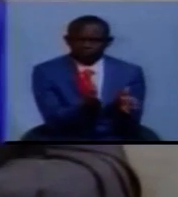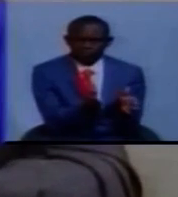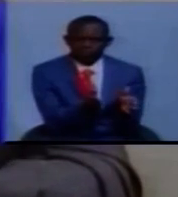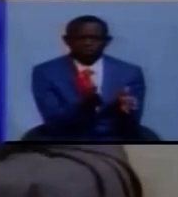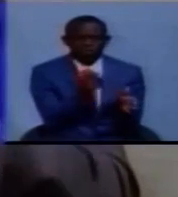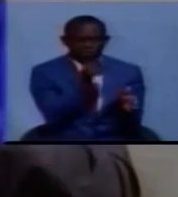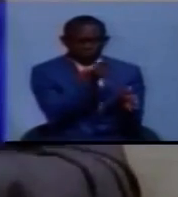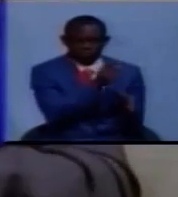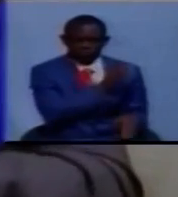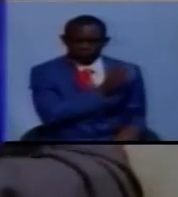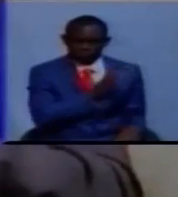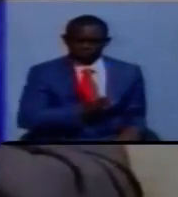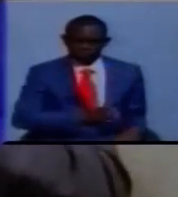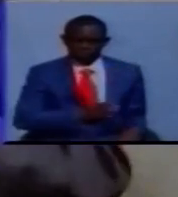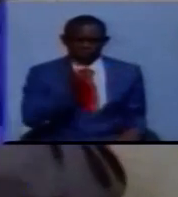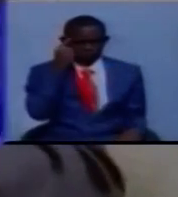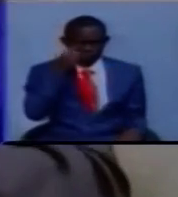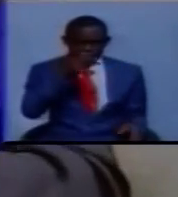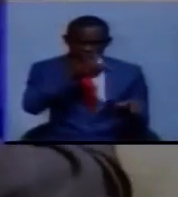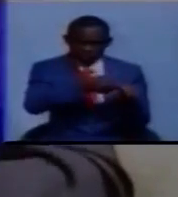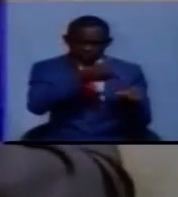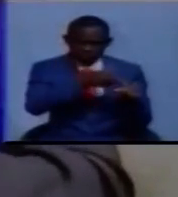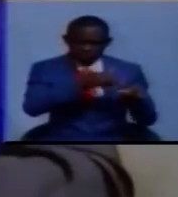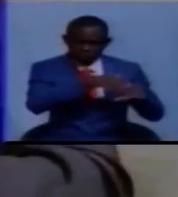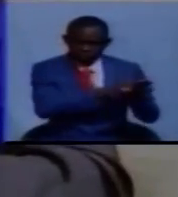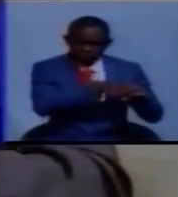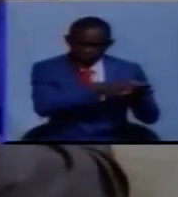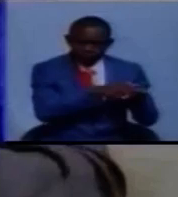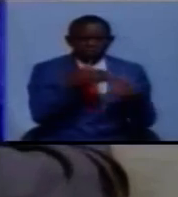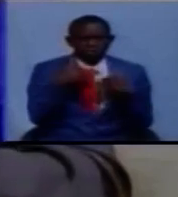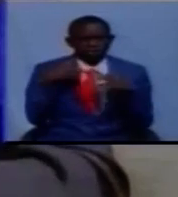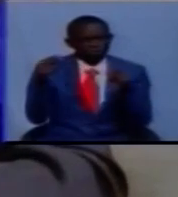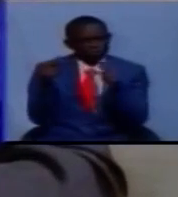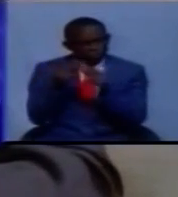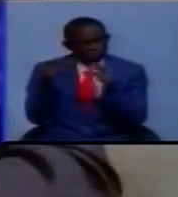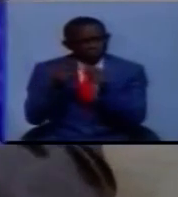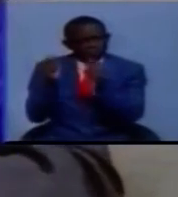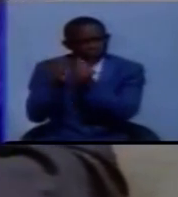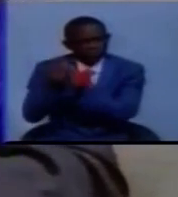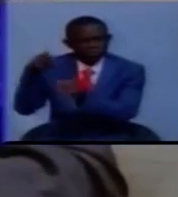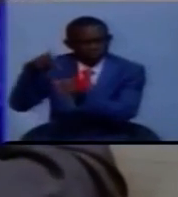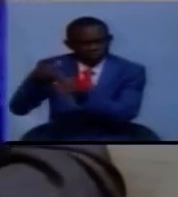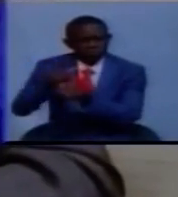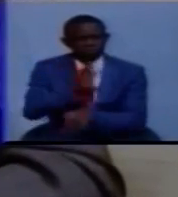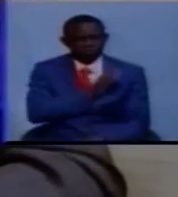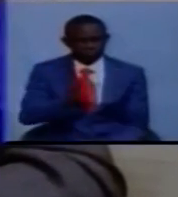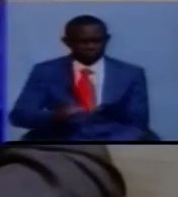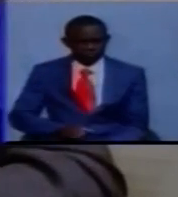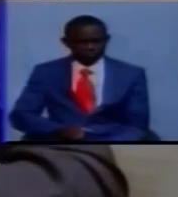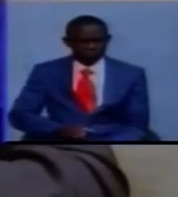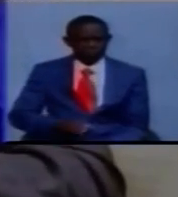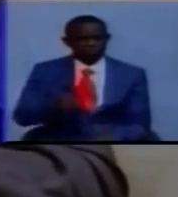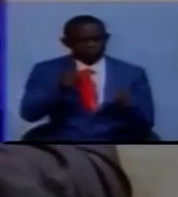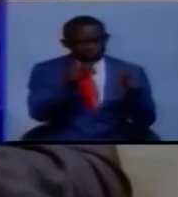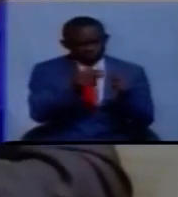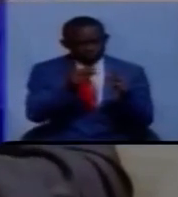companies. And then the oil company, there are certain regulations which they have got to follow before awarding any contract. So the